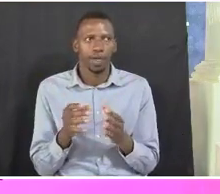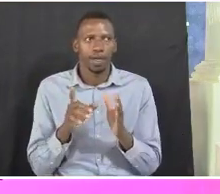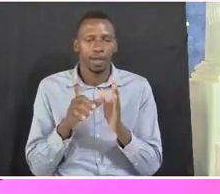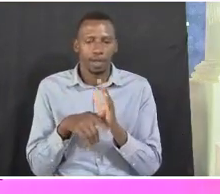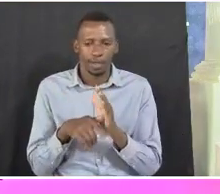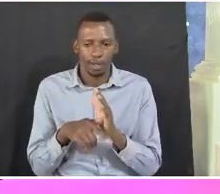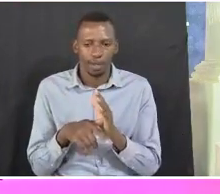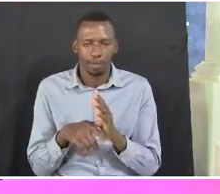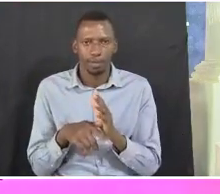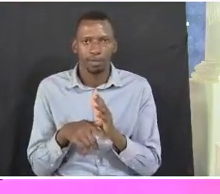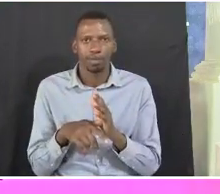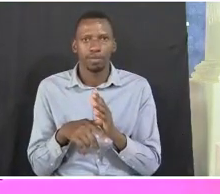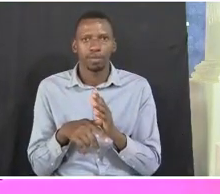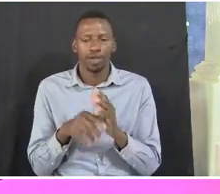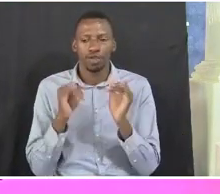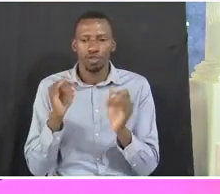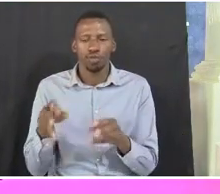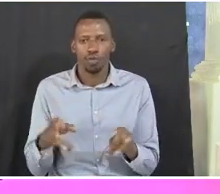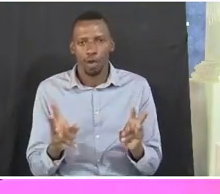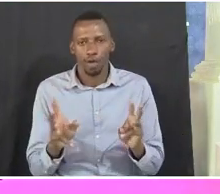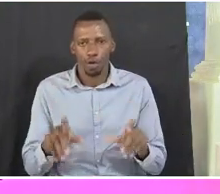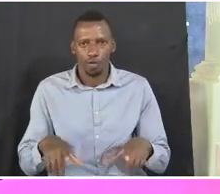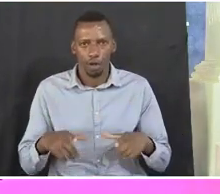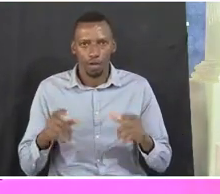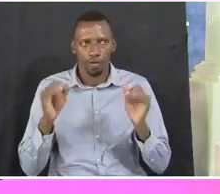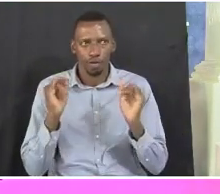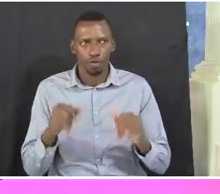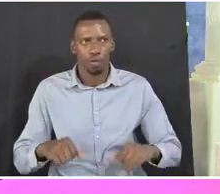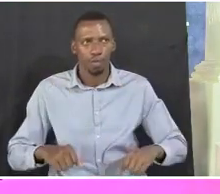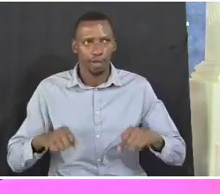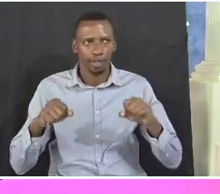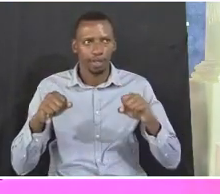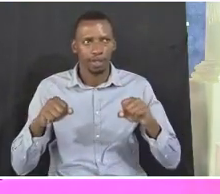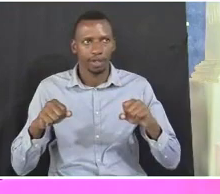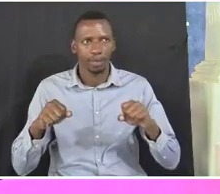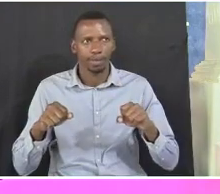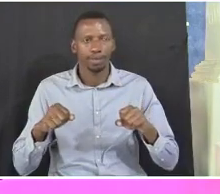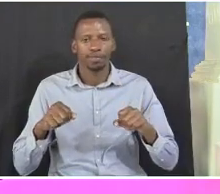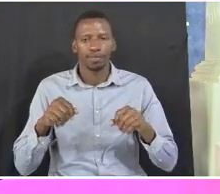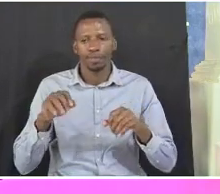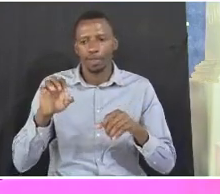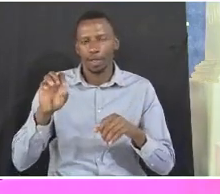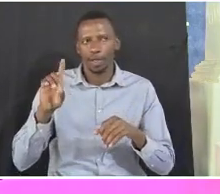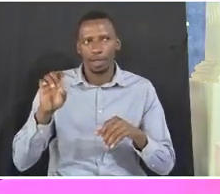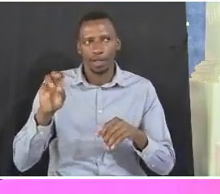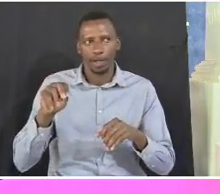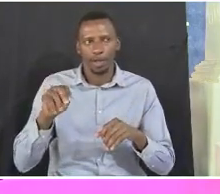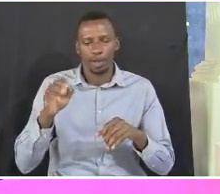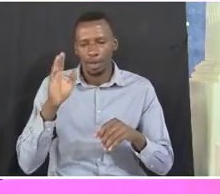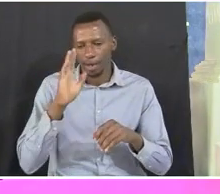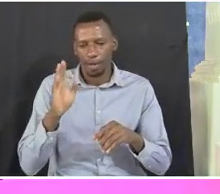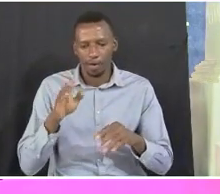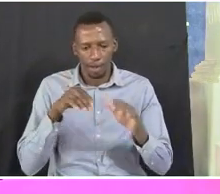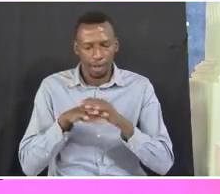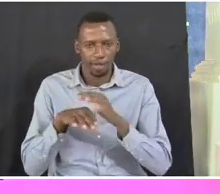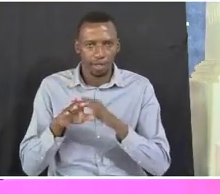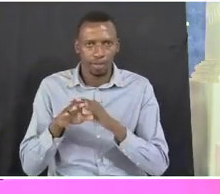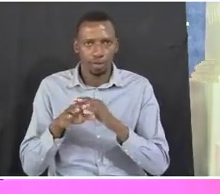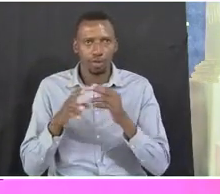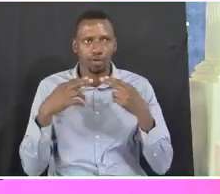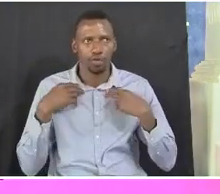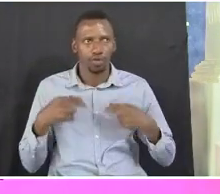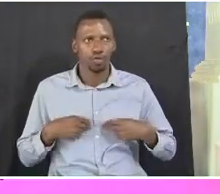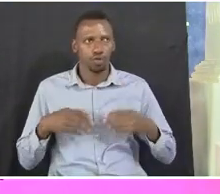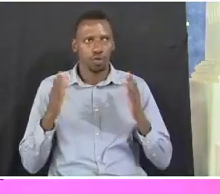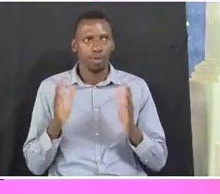master and the new way of life, Eden will no longer be accessible to the human family. Then